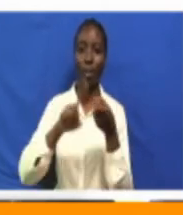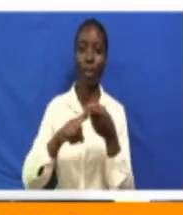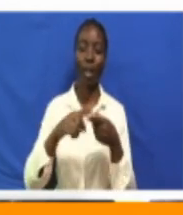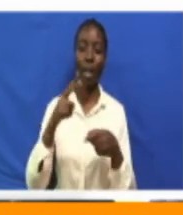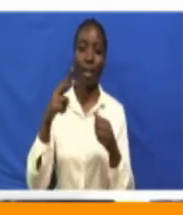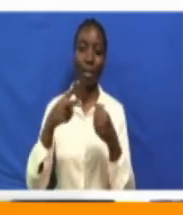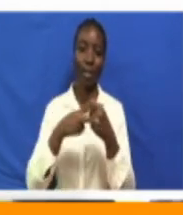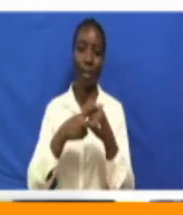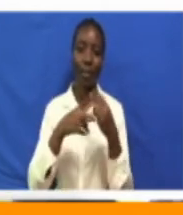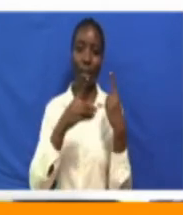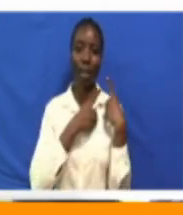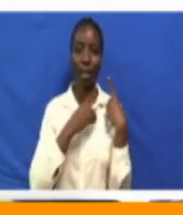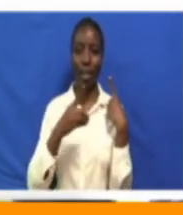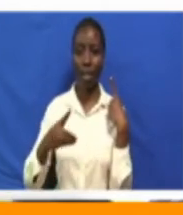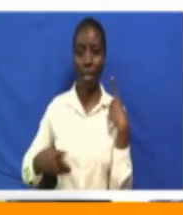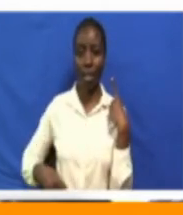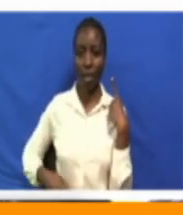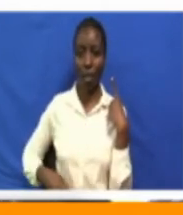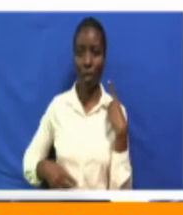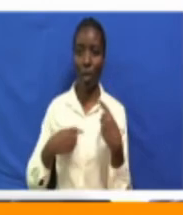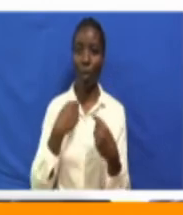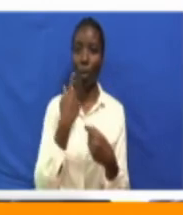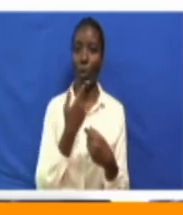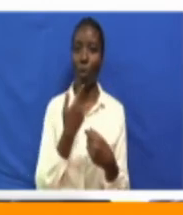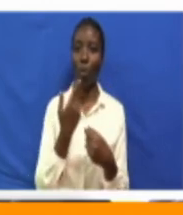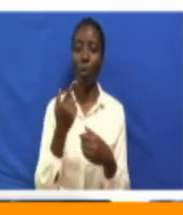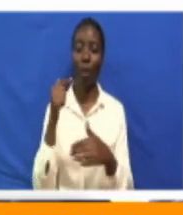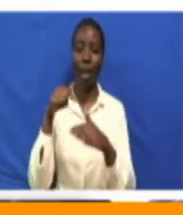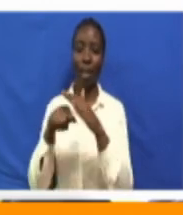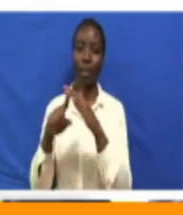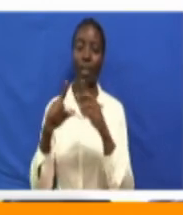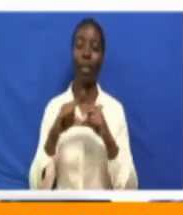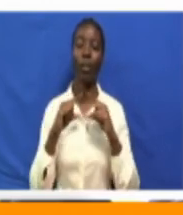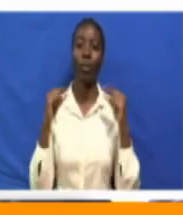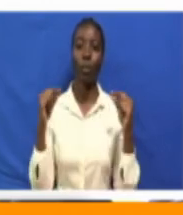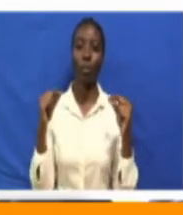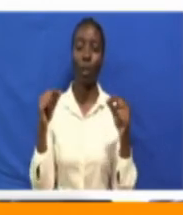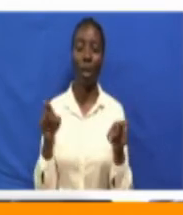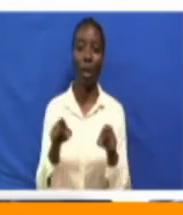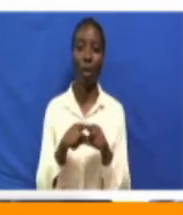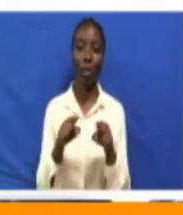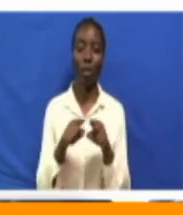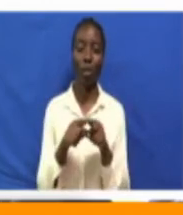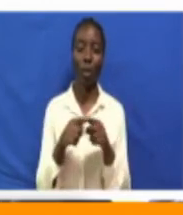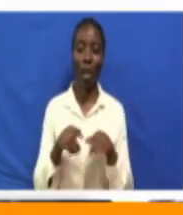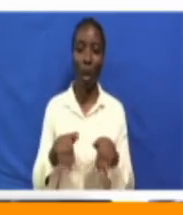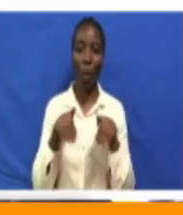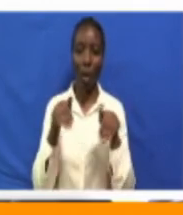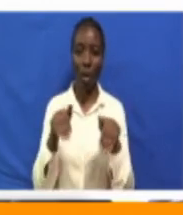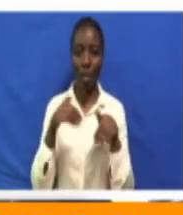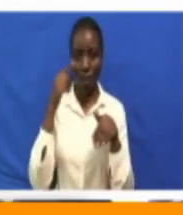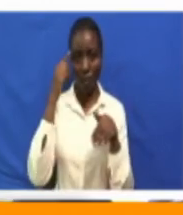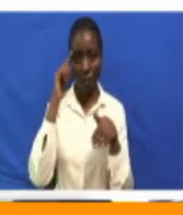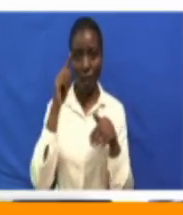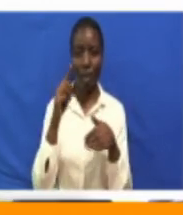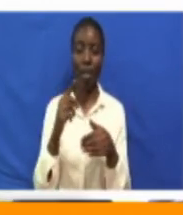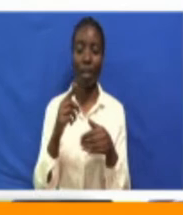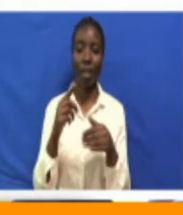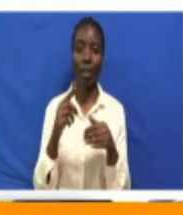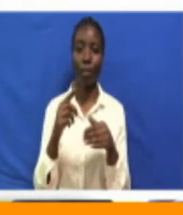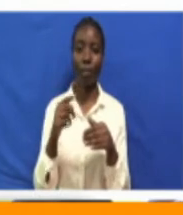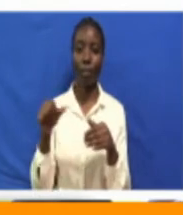deacons who are anticipating the ordination to priesthood notabri we are awaiting the ordination to